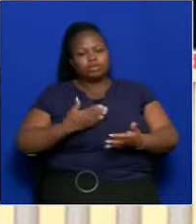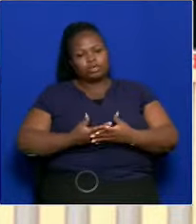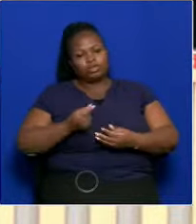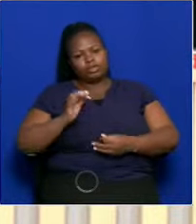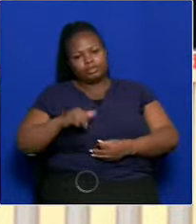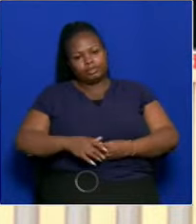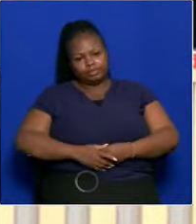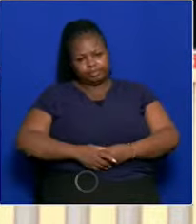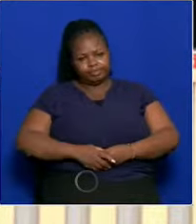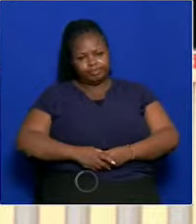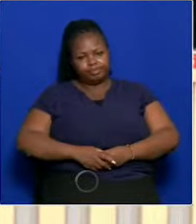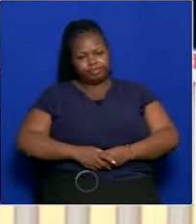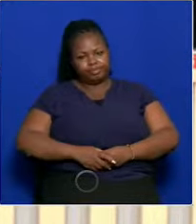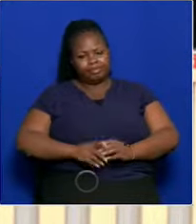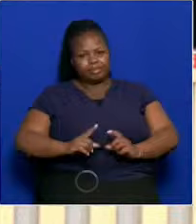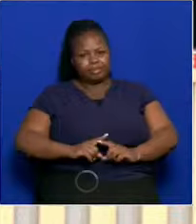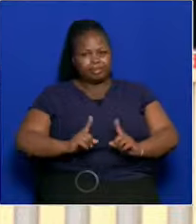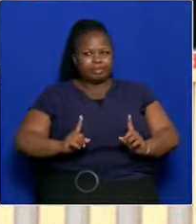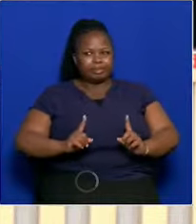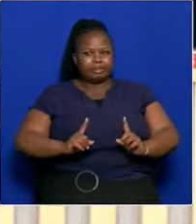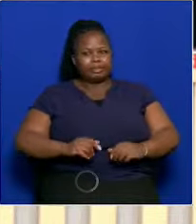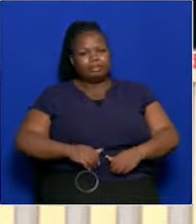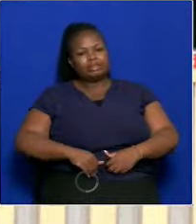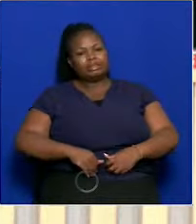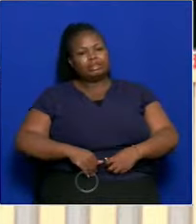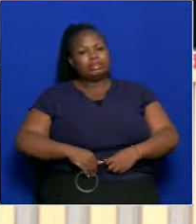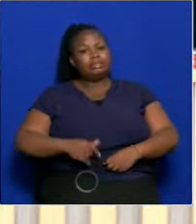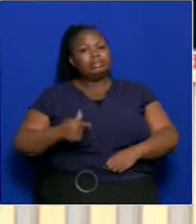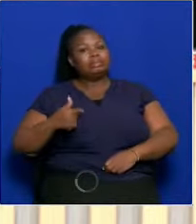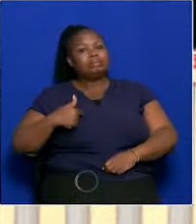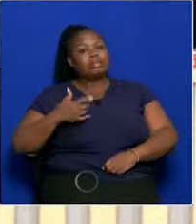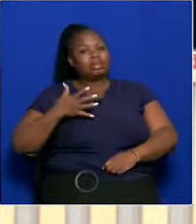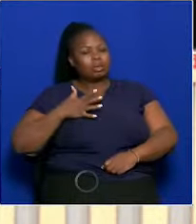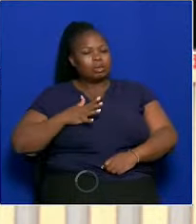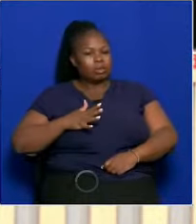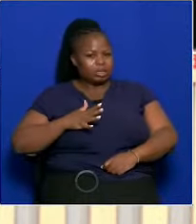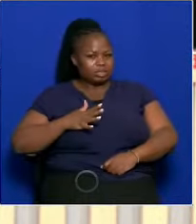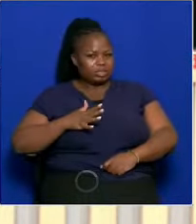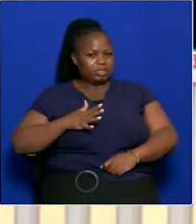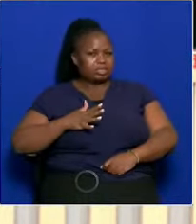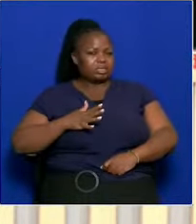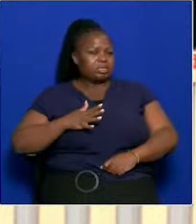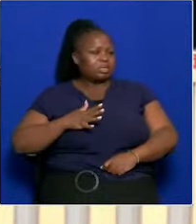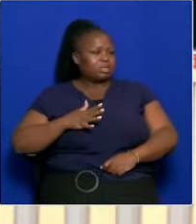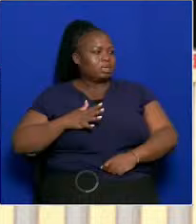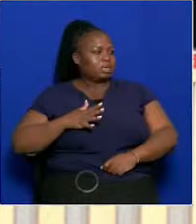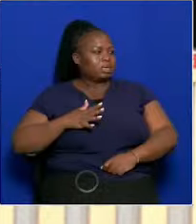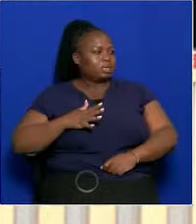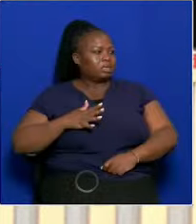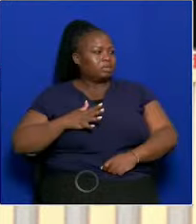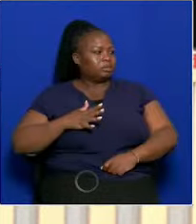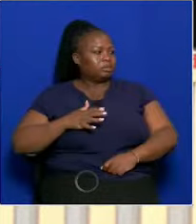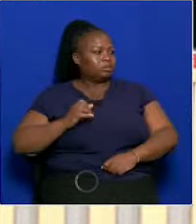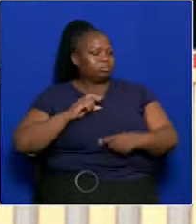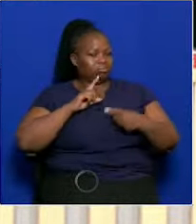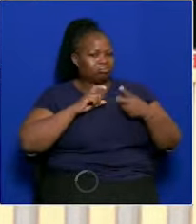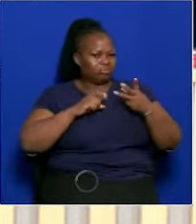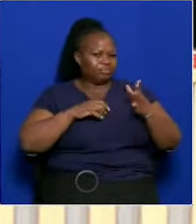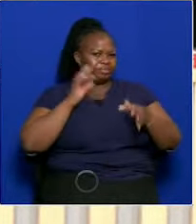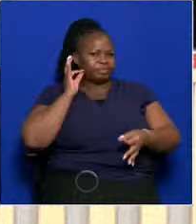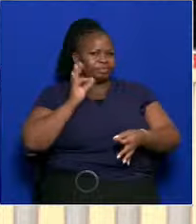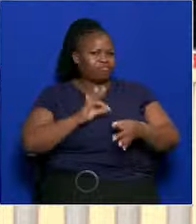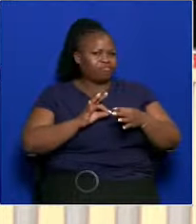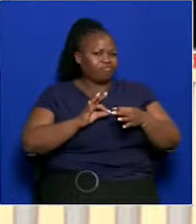although I do want to touch on it, and suppose the simple point I want